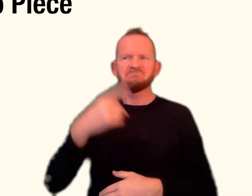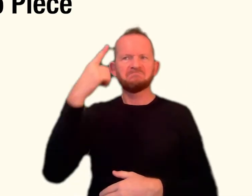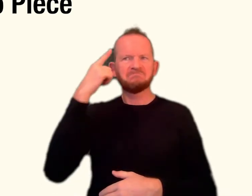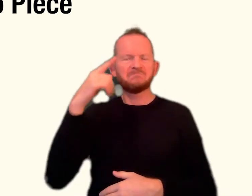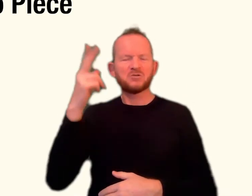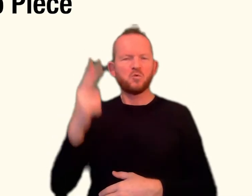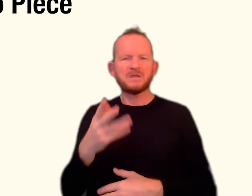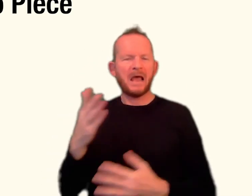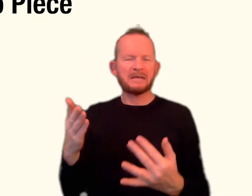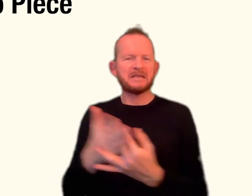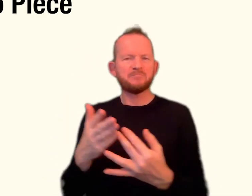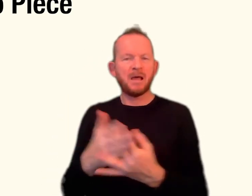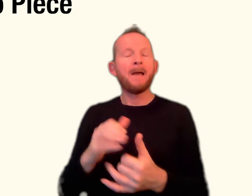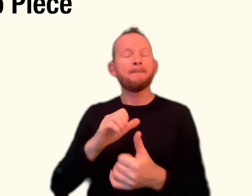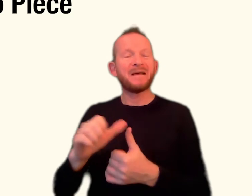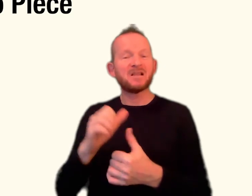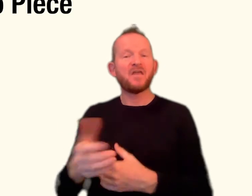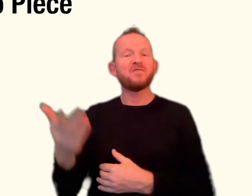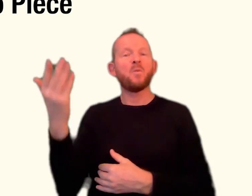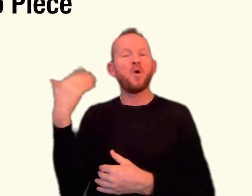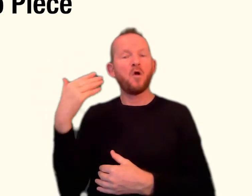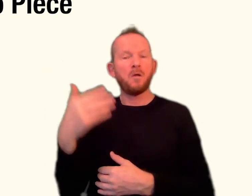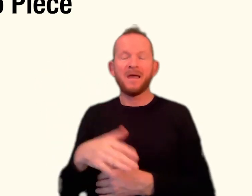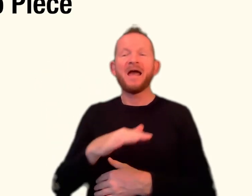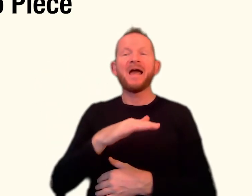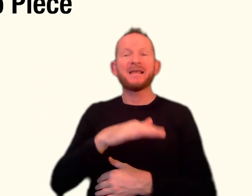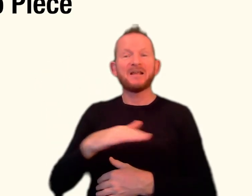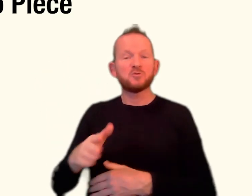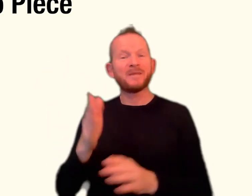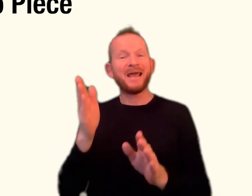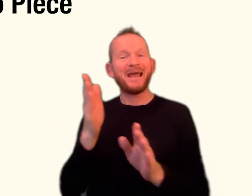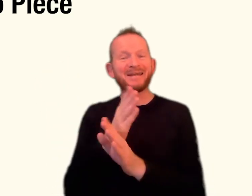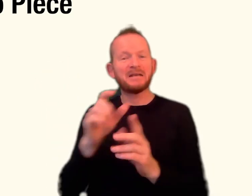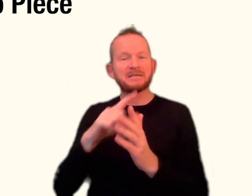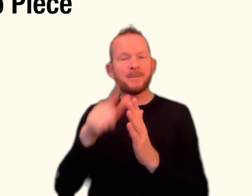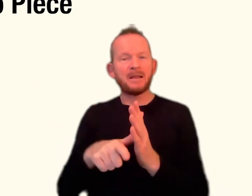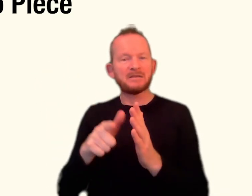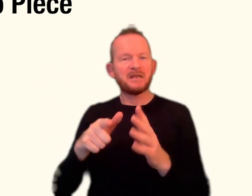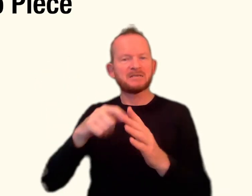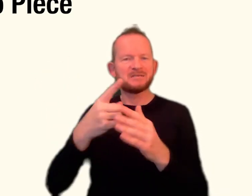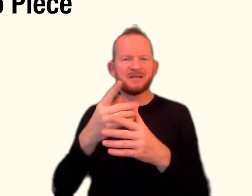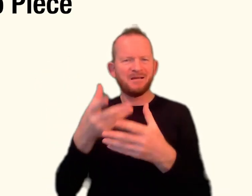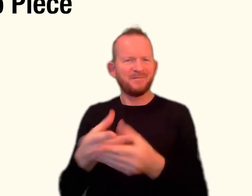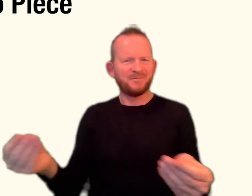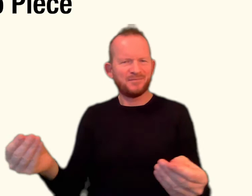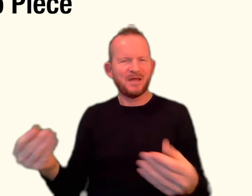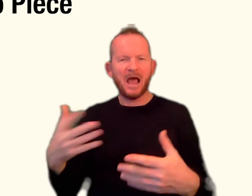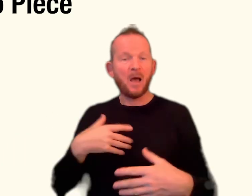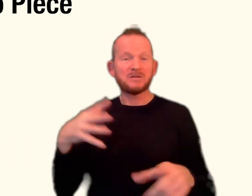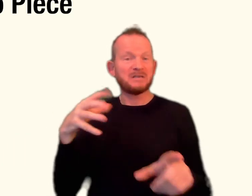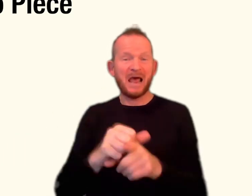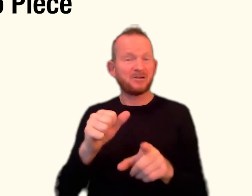than they were, but I still think kids with hidden disabilities fall through the cracks. I wasn't diagnosed as autistic until long after I left